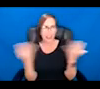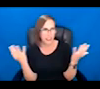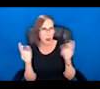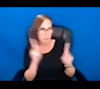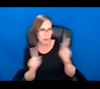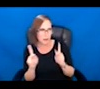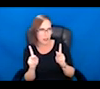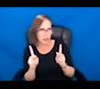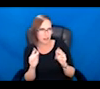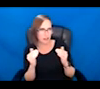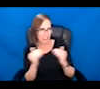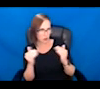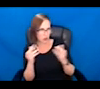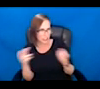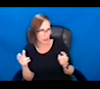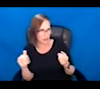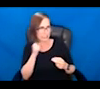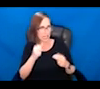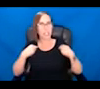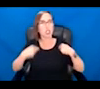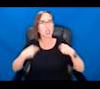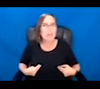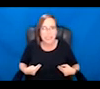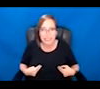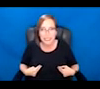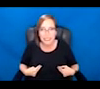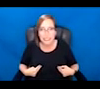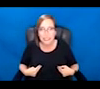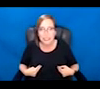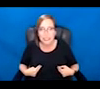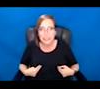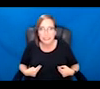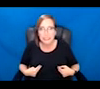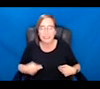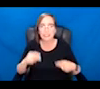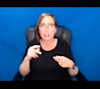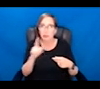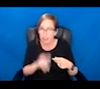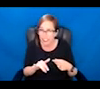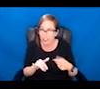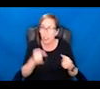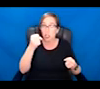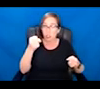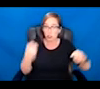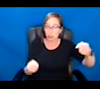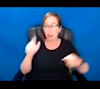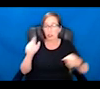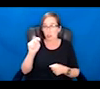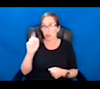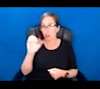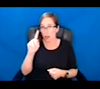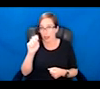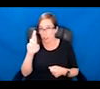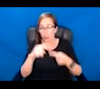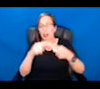to it, next to those numbers. I mean, next to the line item in a county budget. So